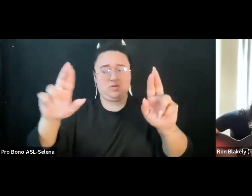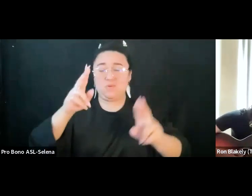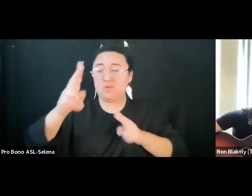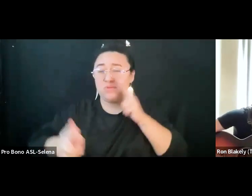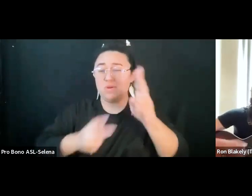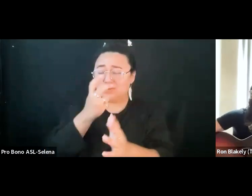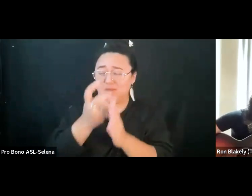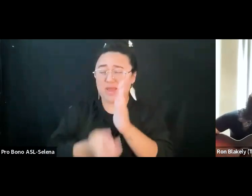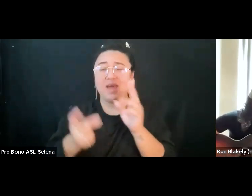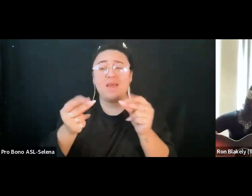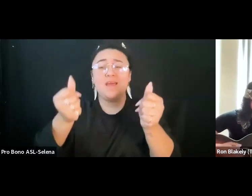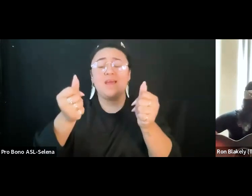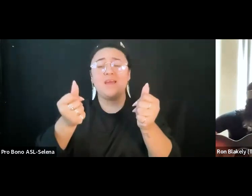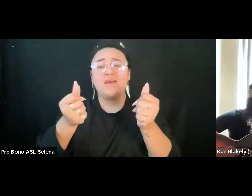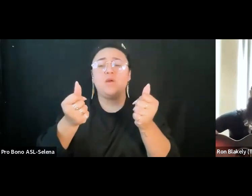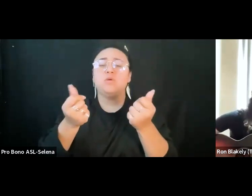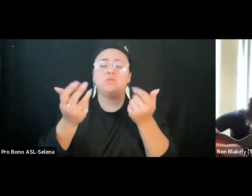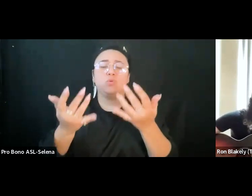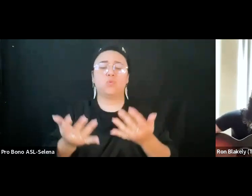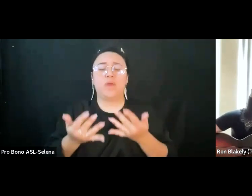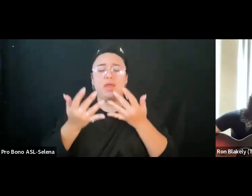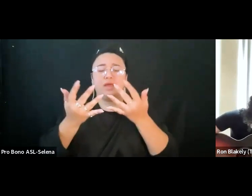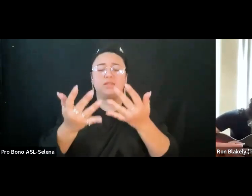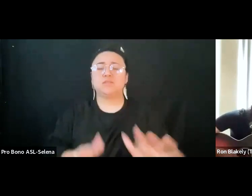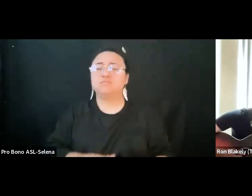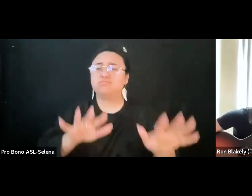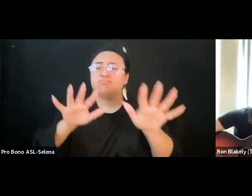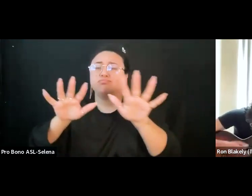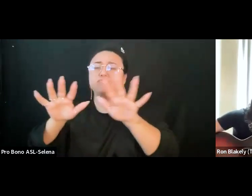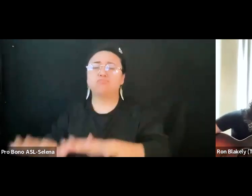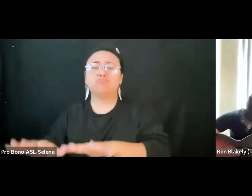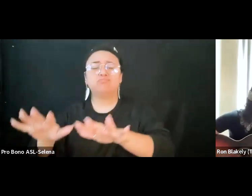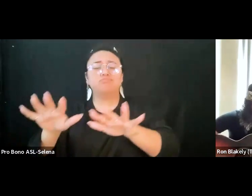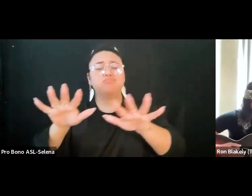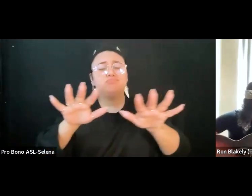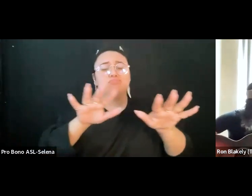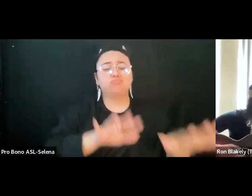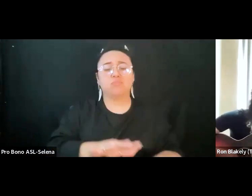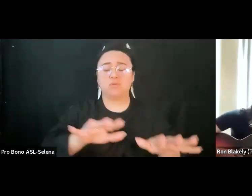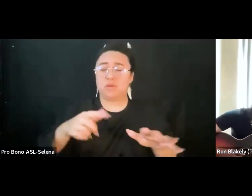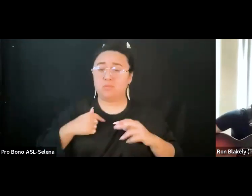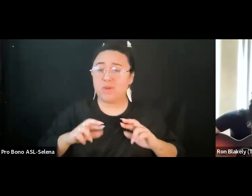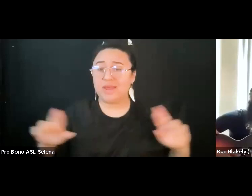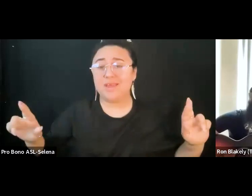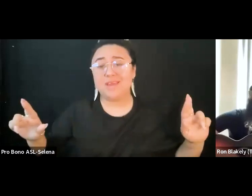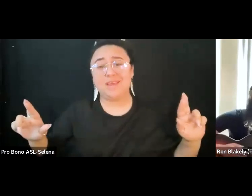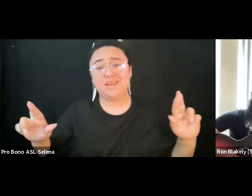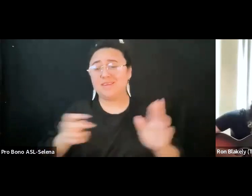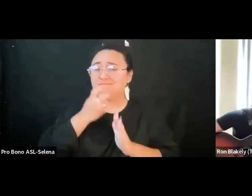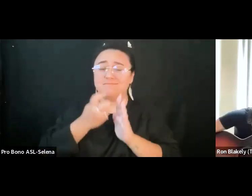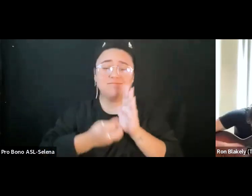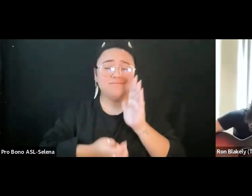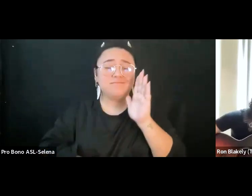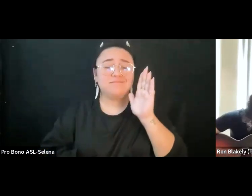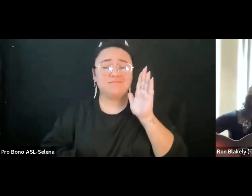this thing right away, or should we slow it down and go day by day? 'Cause I'm